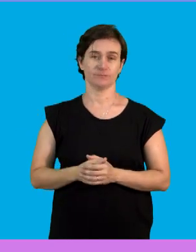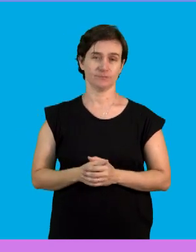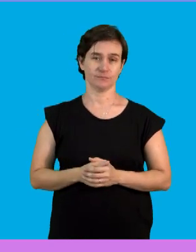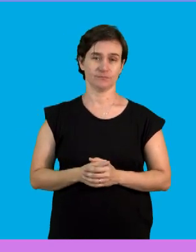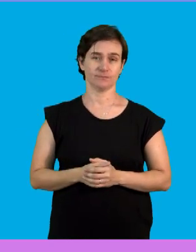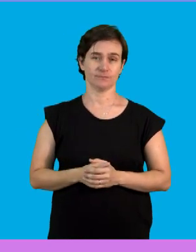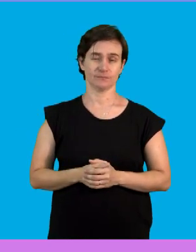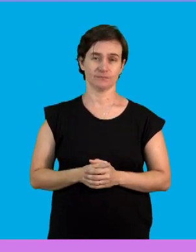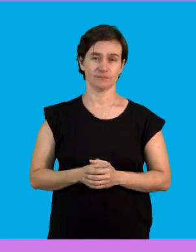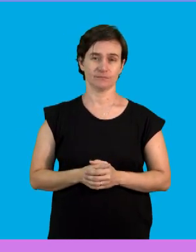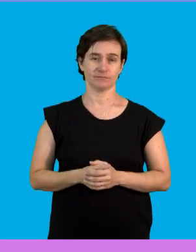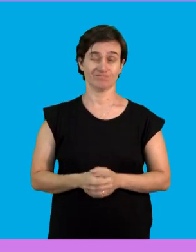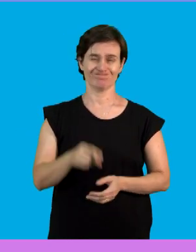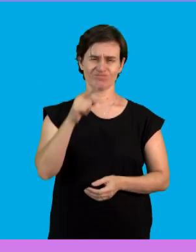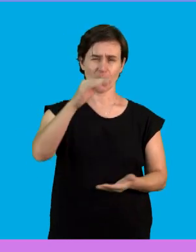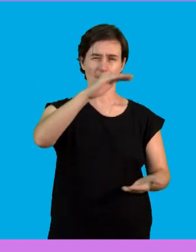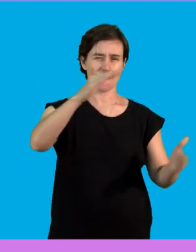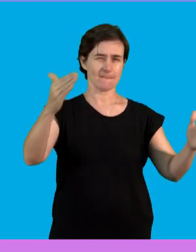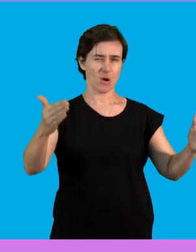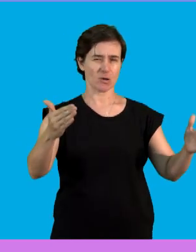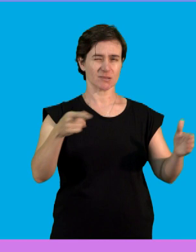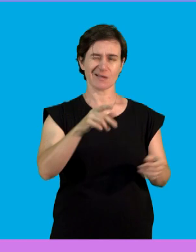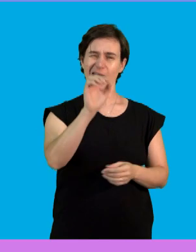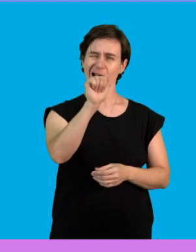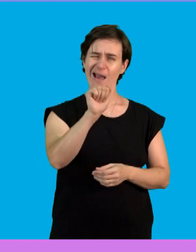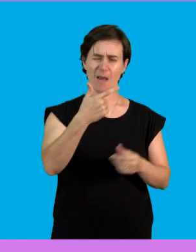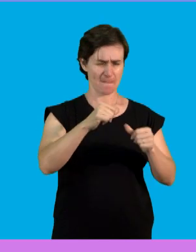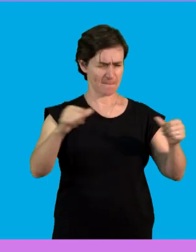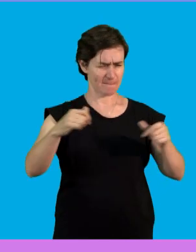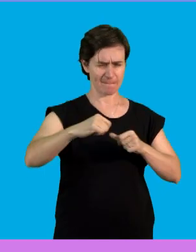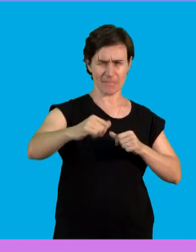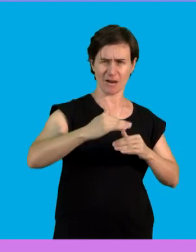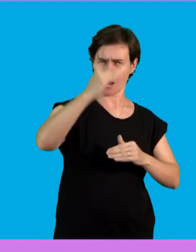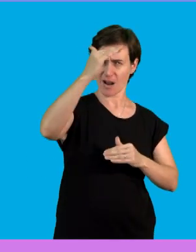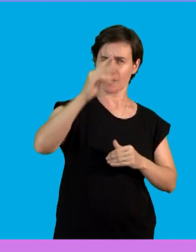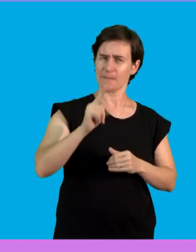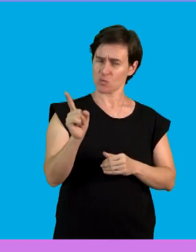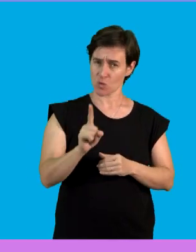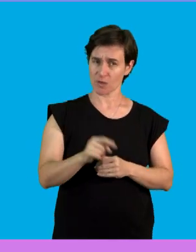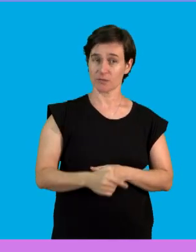22.4. So this box A, needs to be